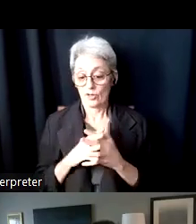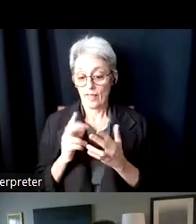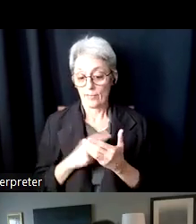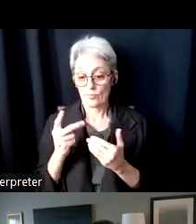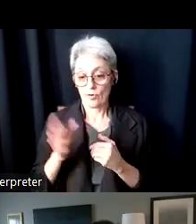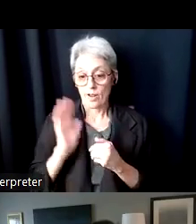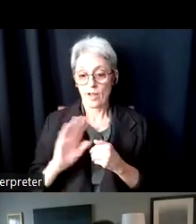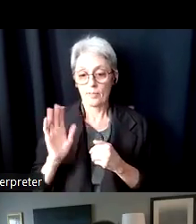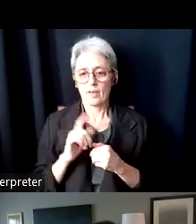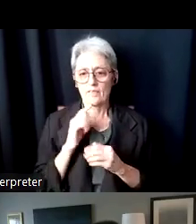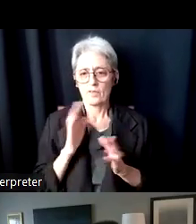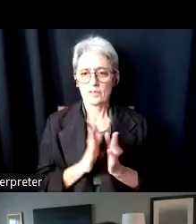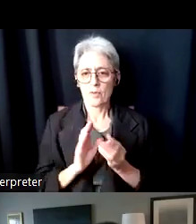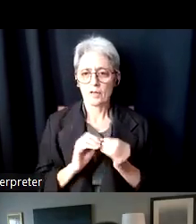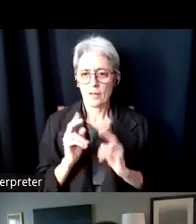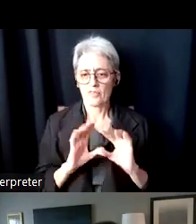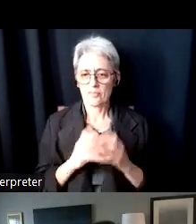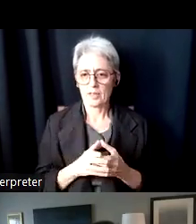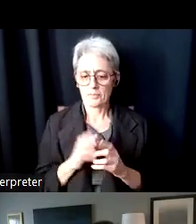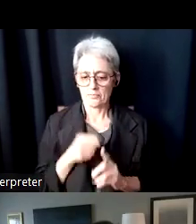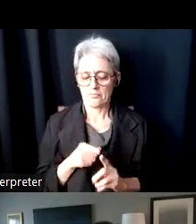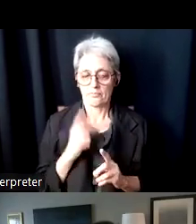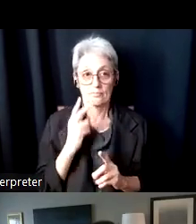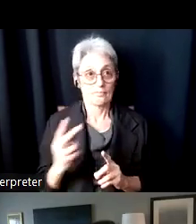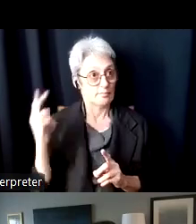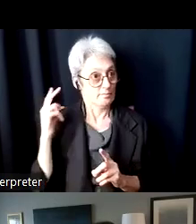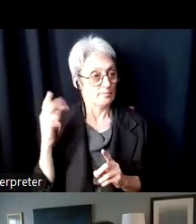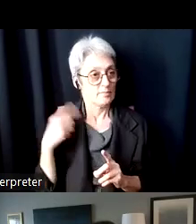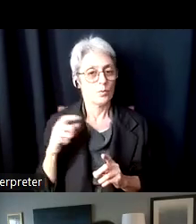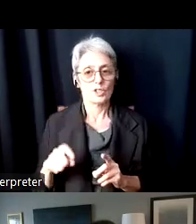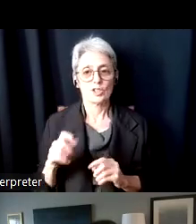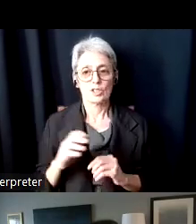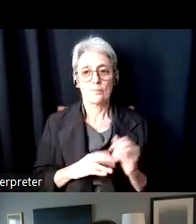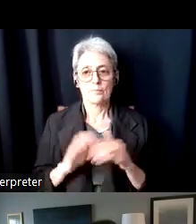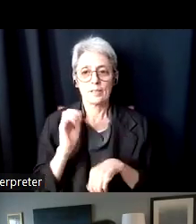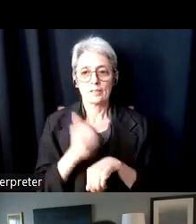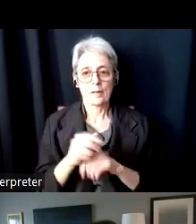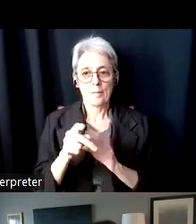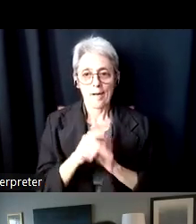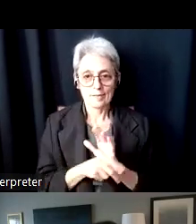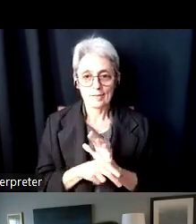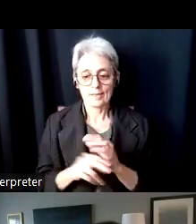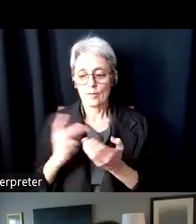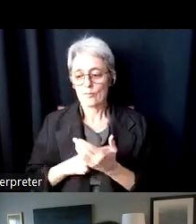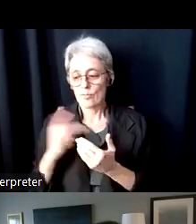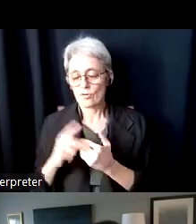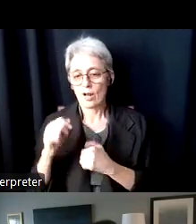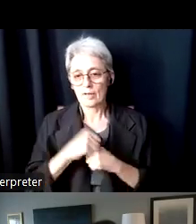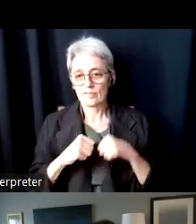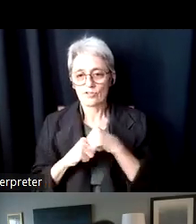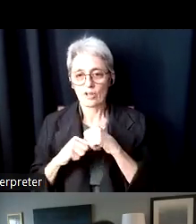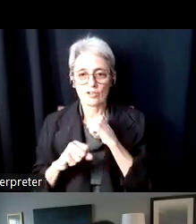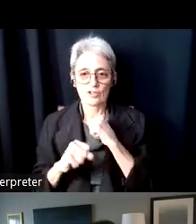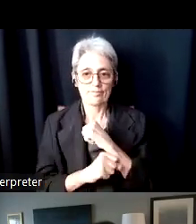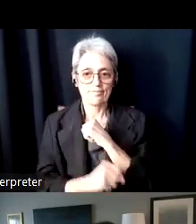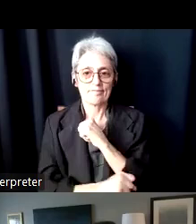small number of people. And in hindsight, we would have built policies and program infrastructure differently had we had known it was going